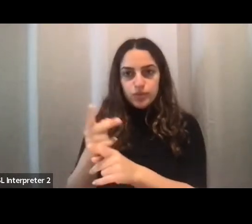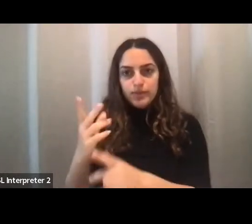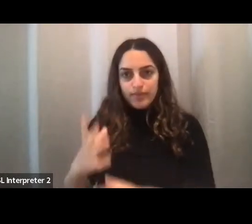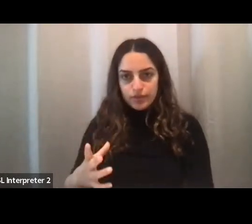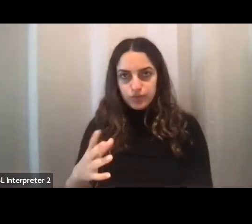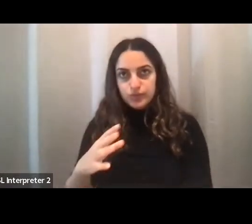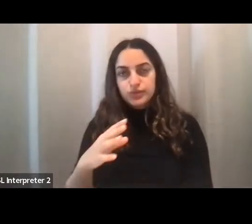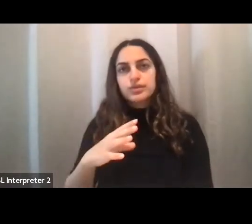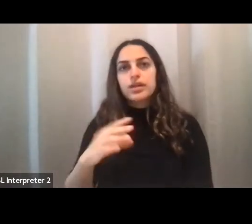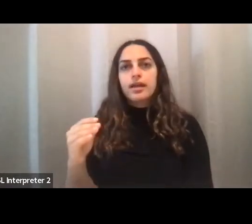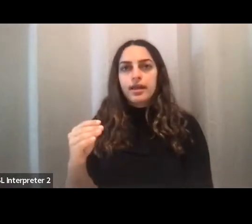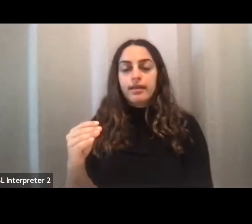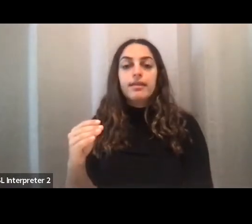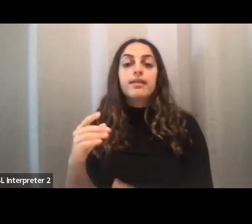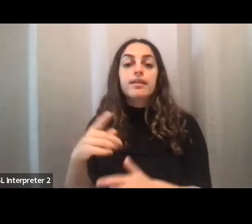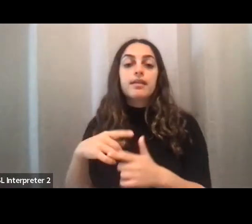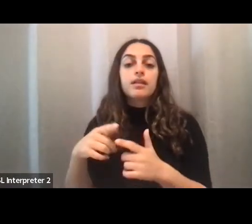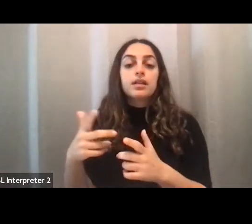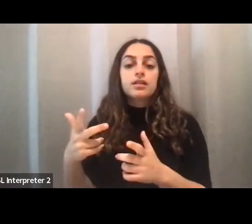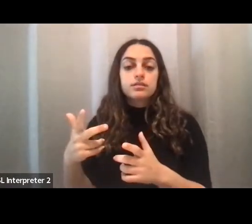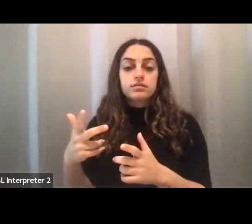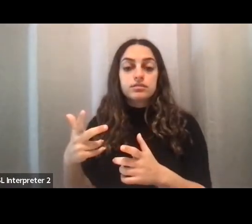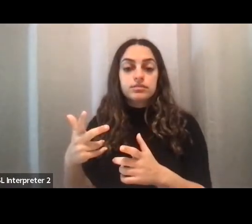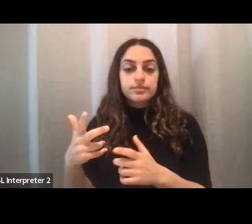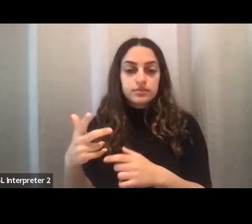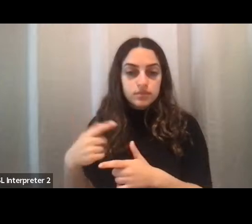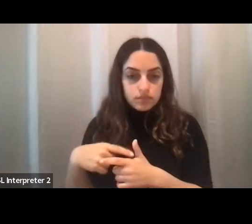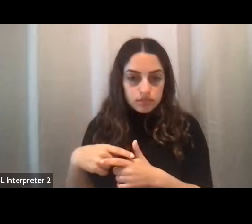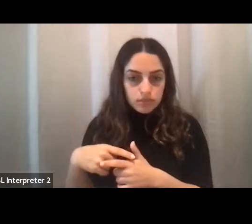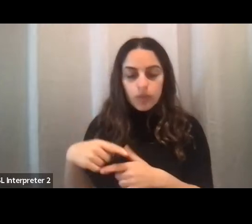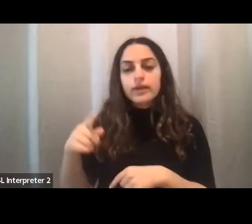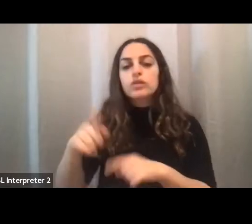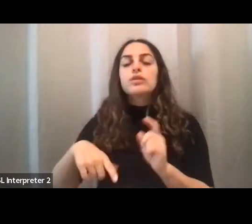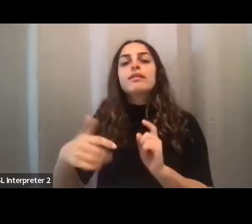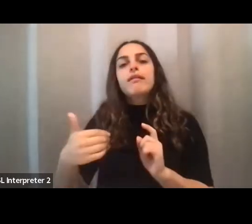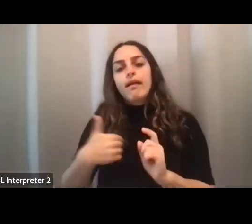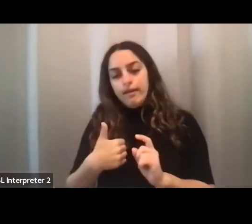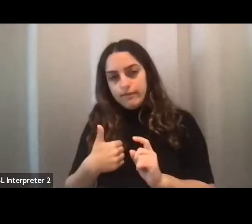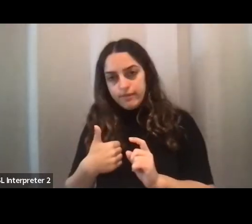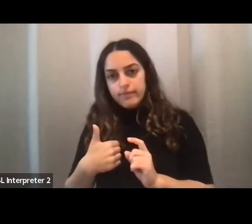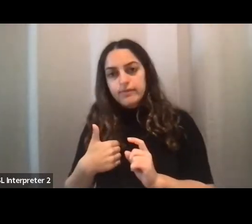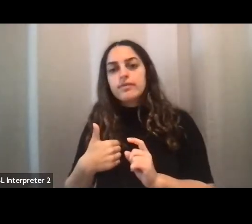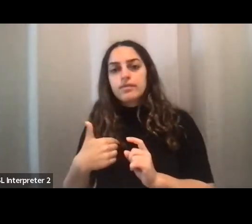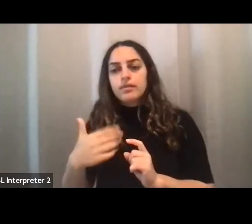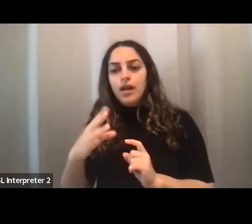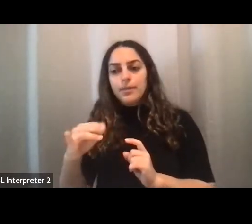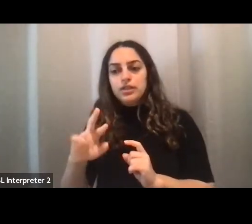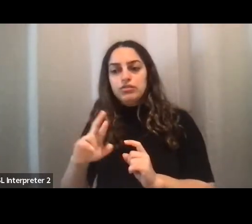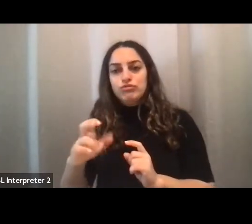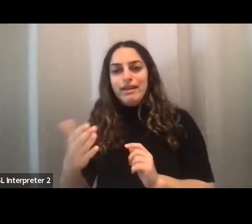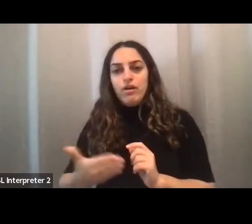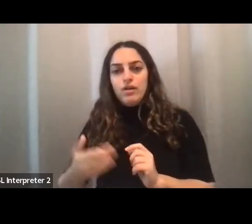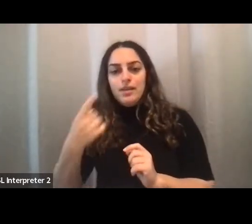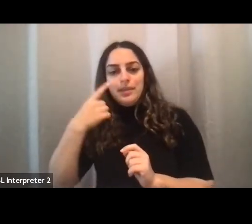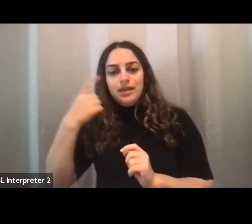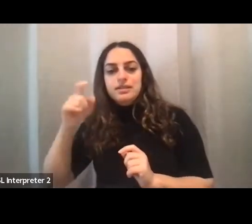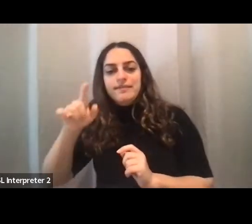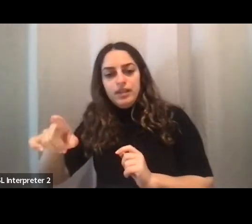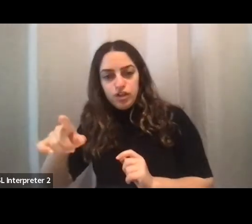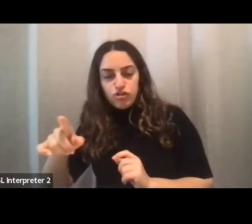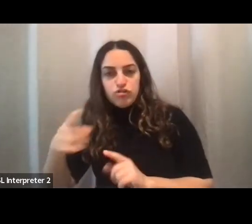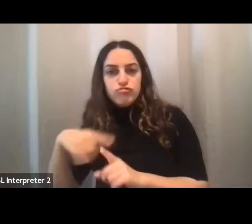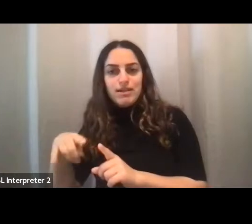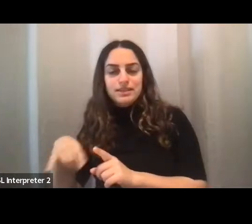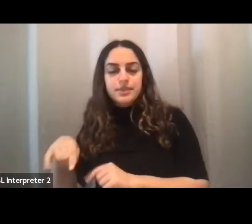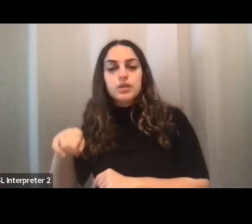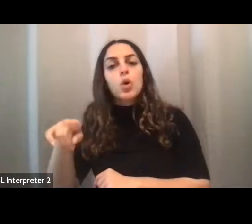enjoined the company from rehiring them for their engagement in racial harassment those are just some of the